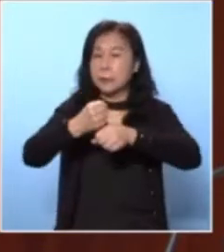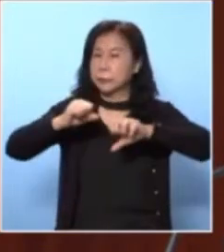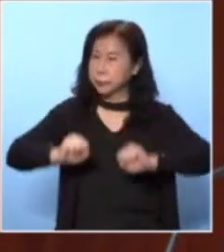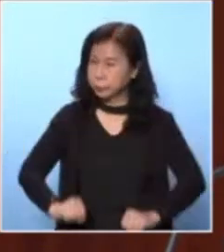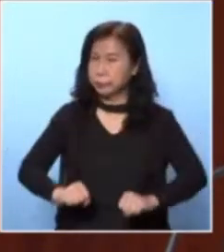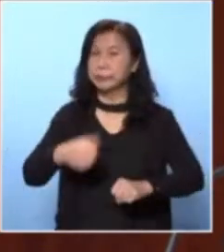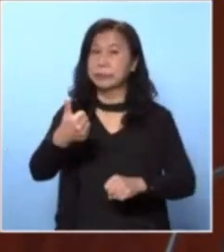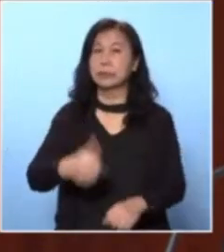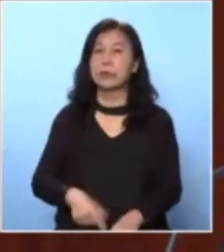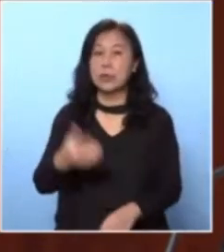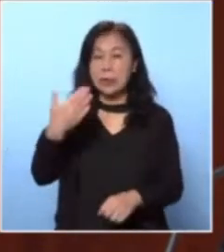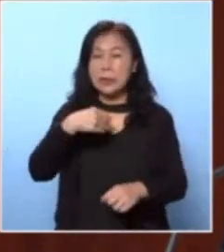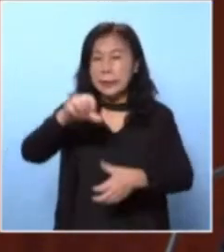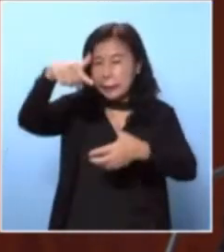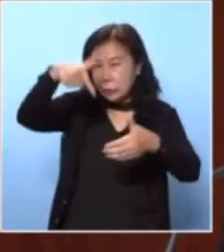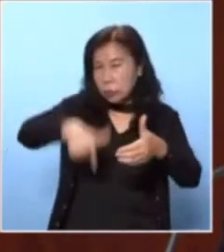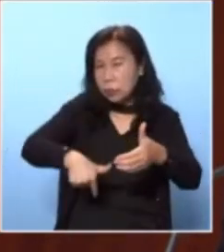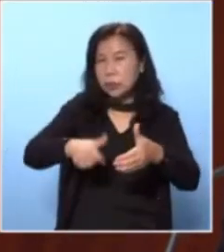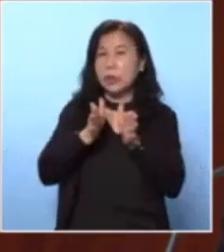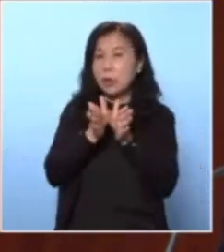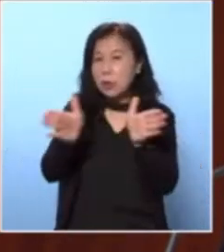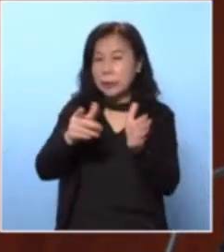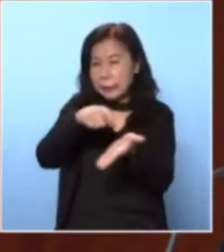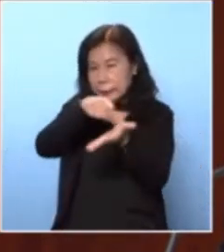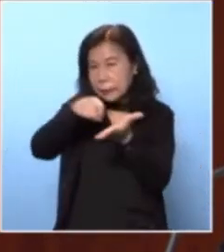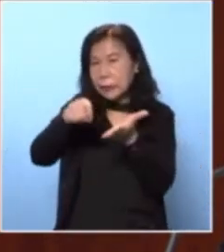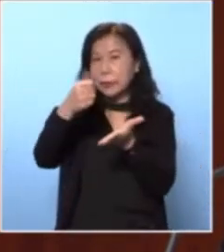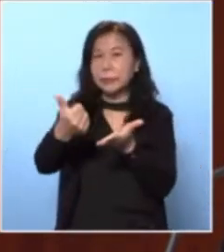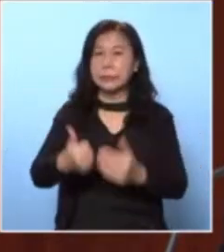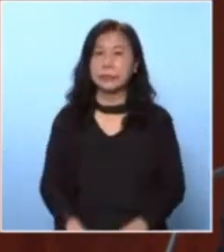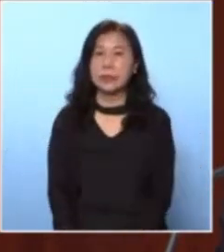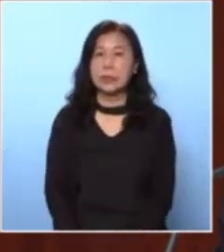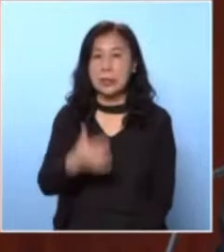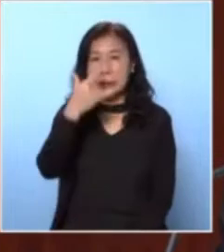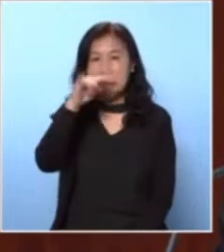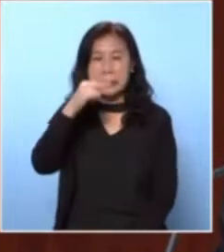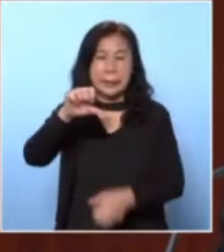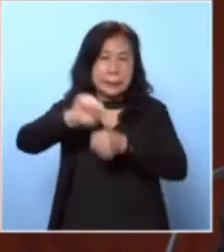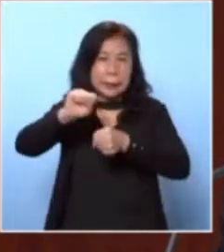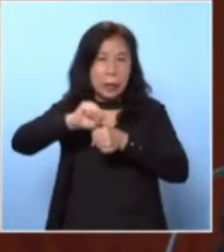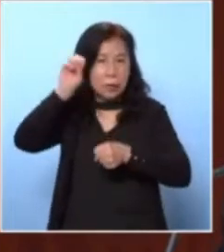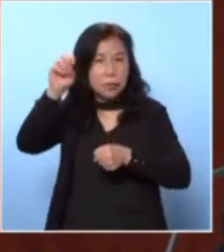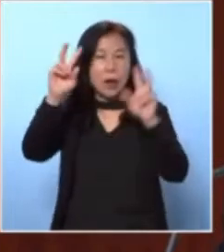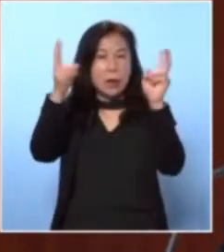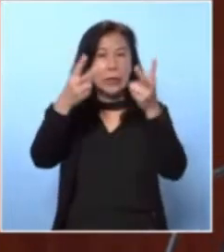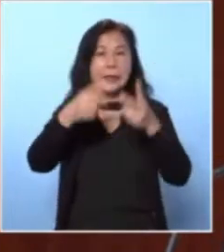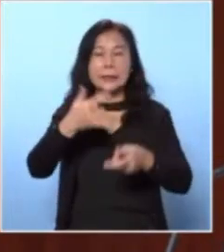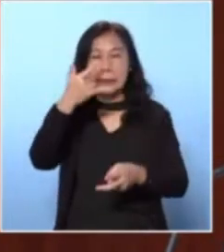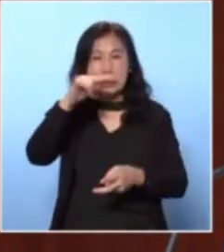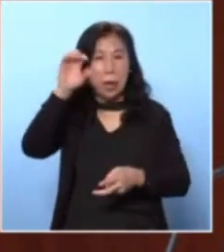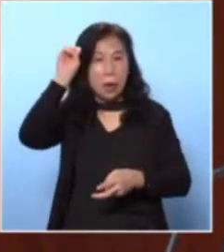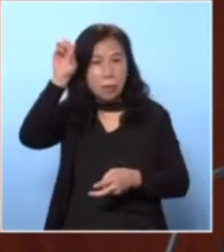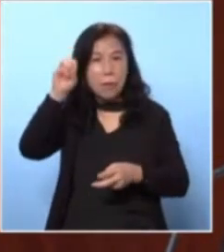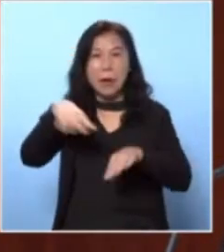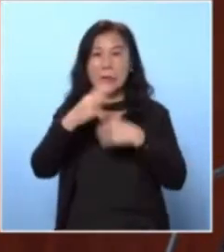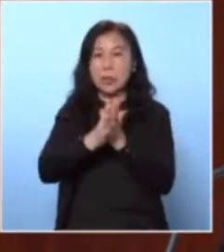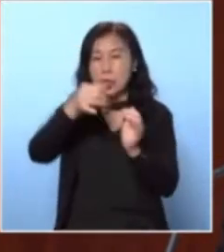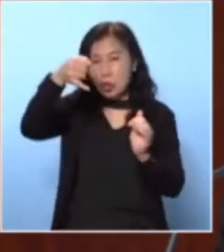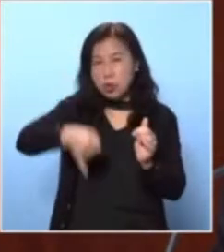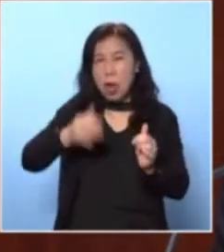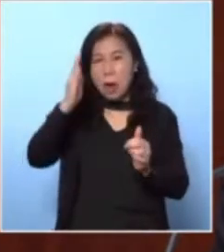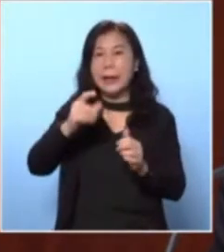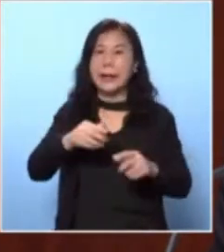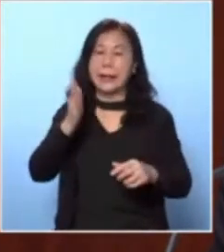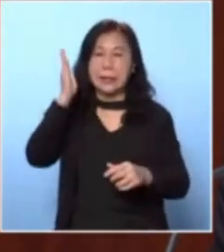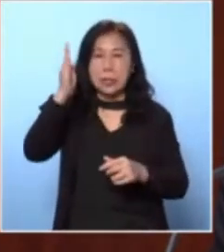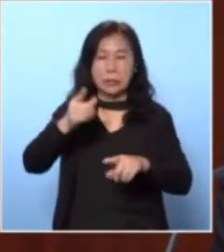comprises measures consolidating work introduced over the past year, areas in which we need to delve deeper and wider, as well as new